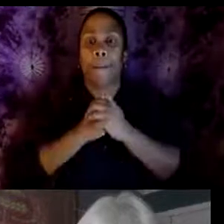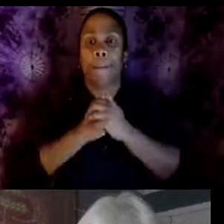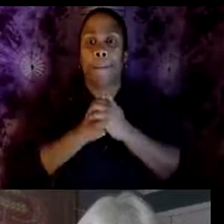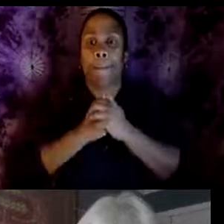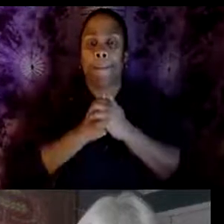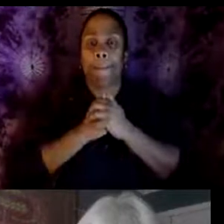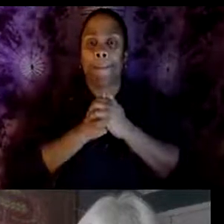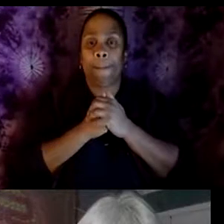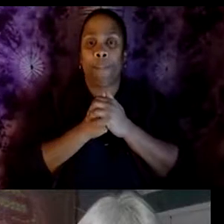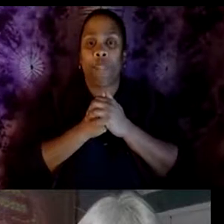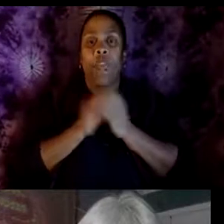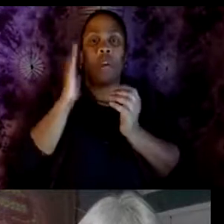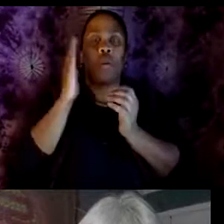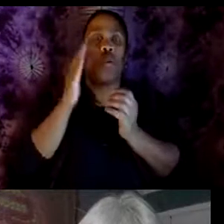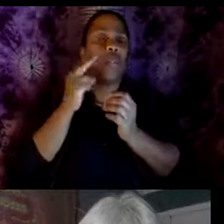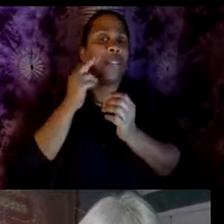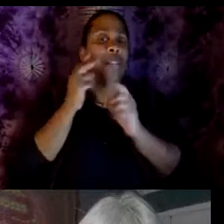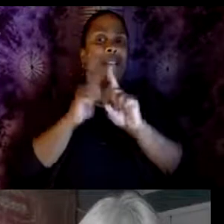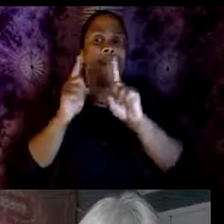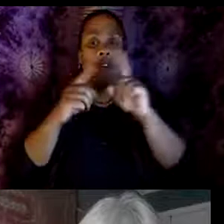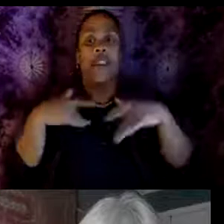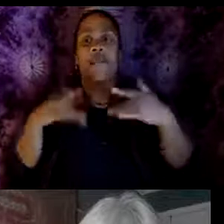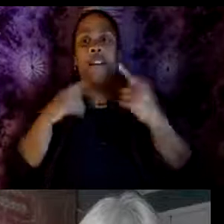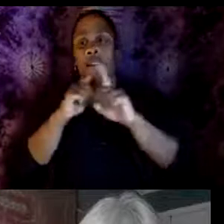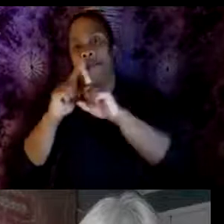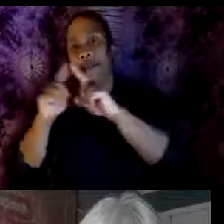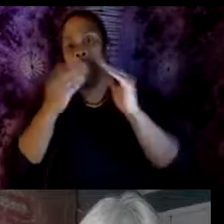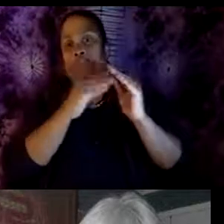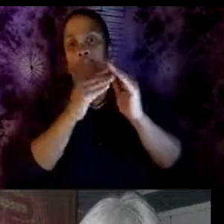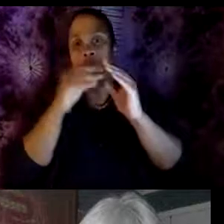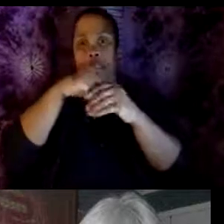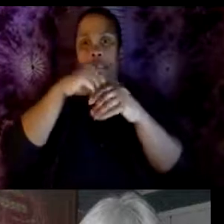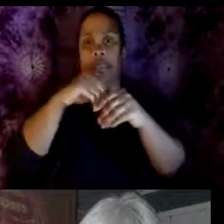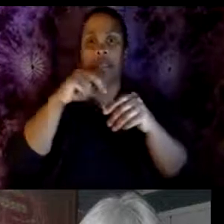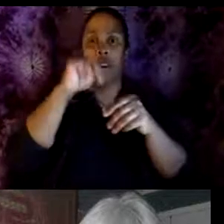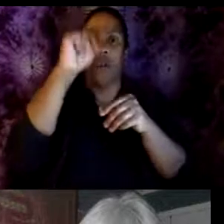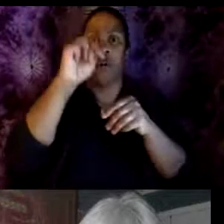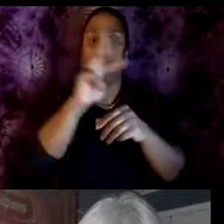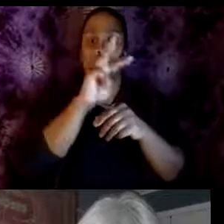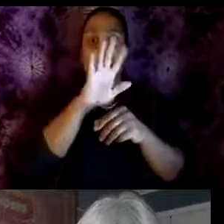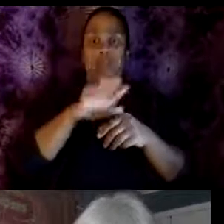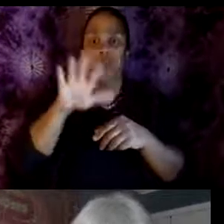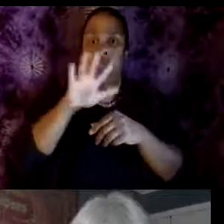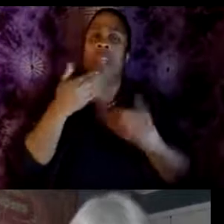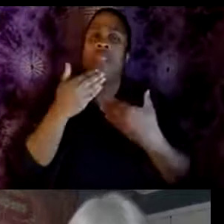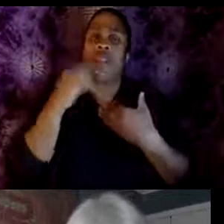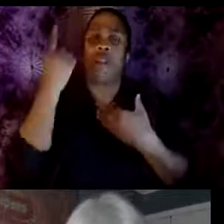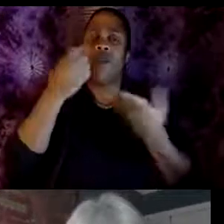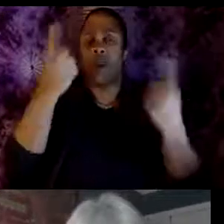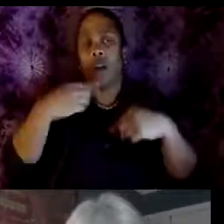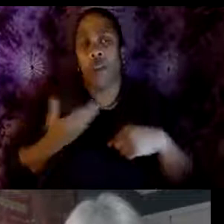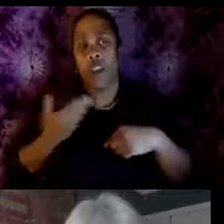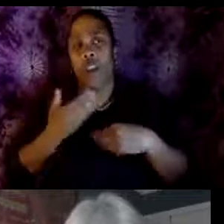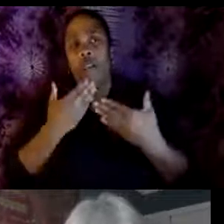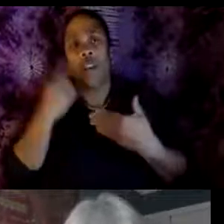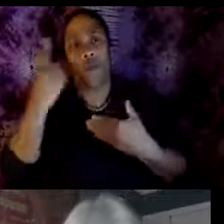MEWEFAIRS.com, you'll see all the different events we have in all the different cities throughout the Northwest. So thank you everyone so much for being here. Thank you interpreters for helping make